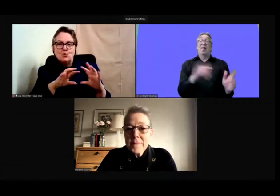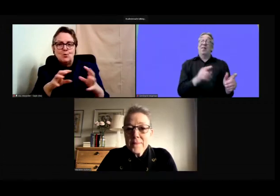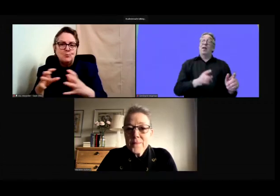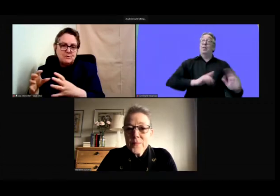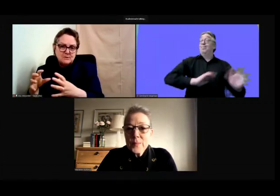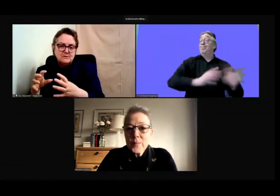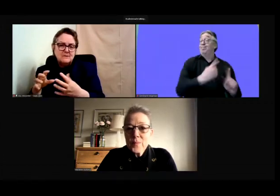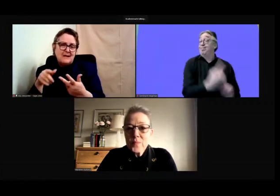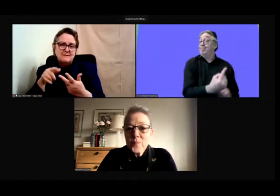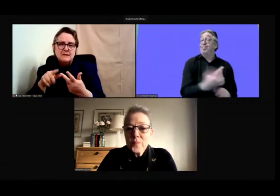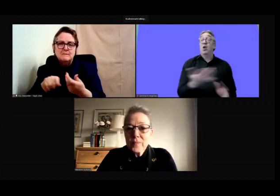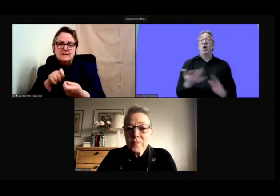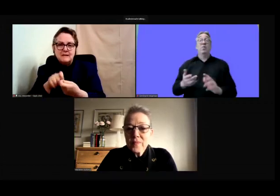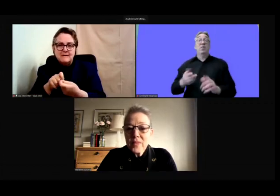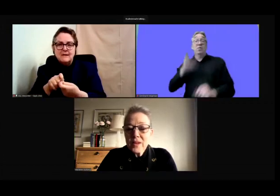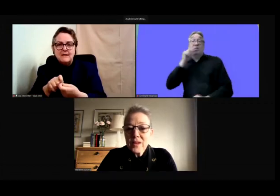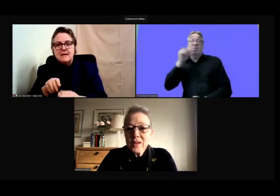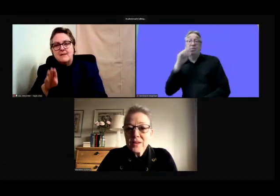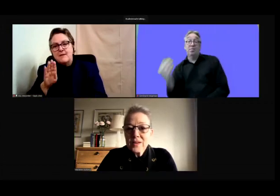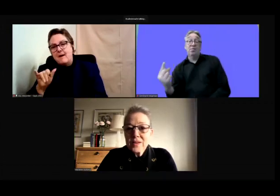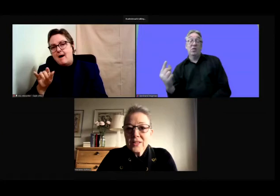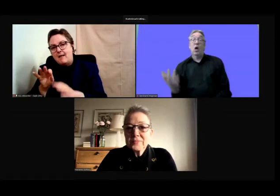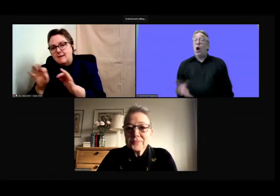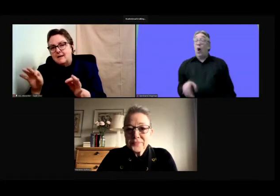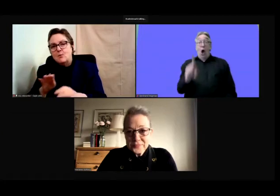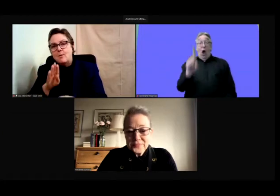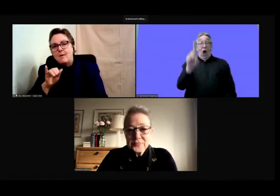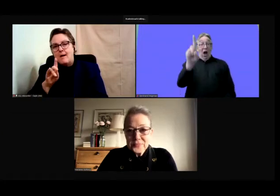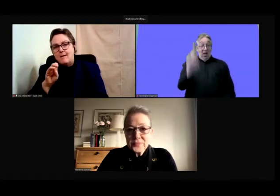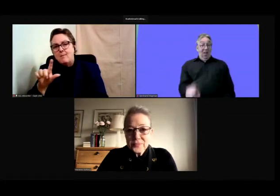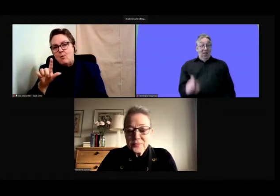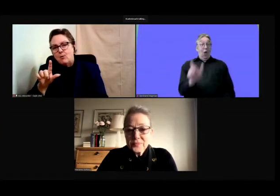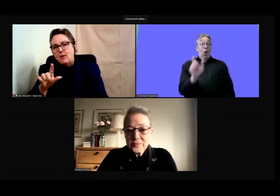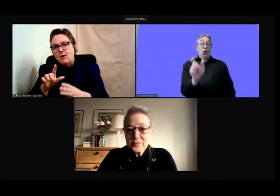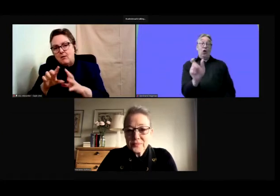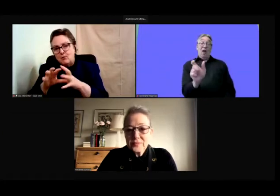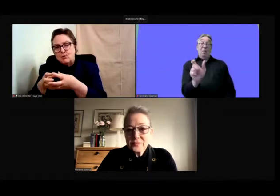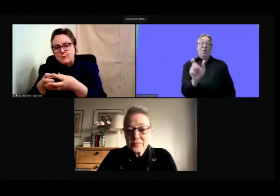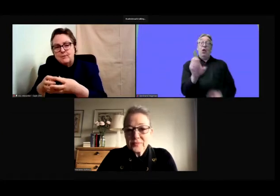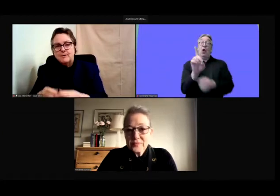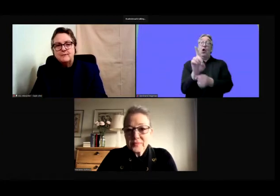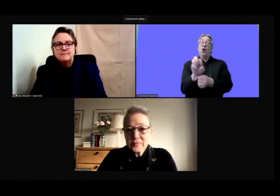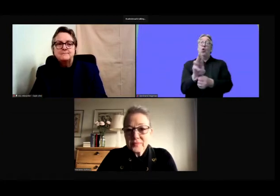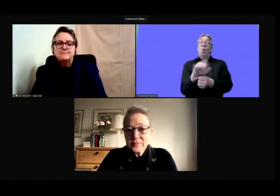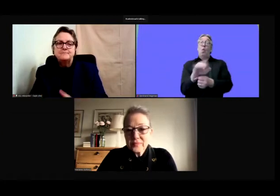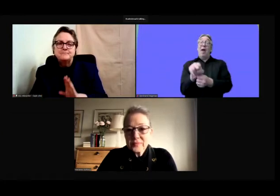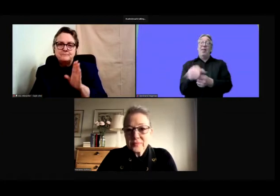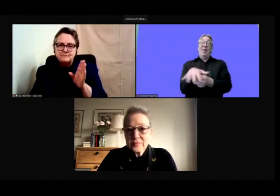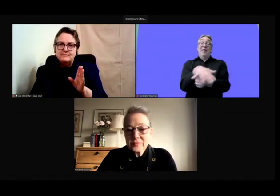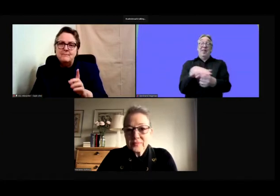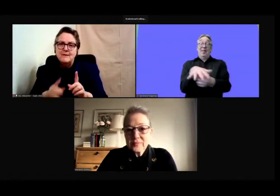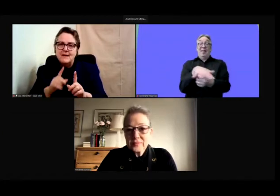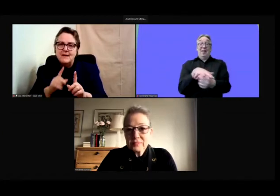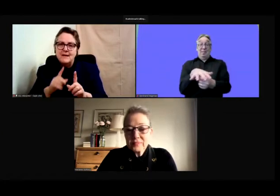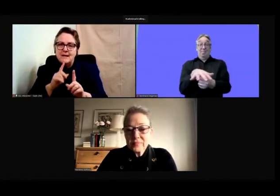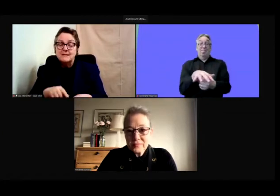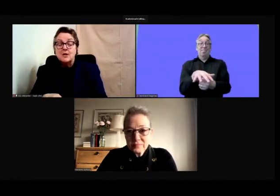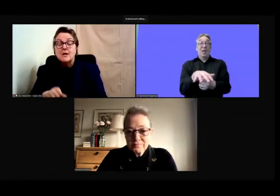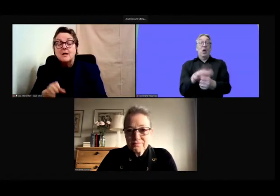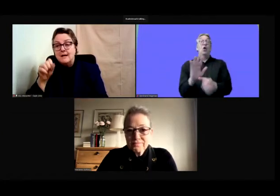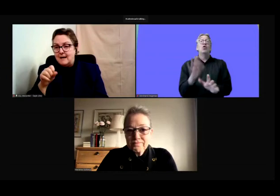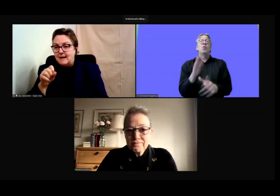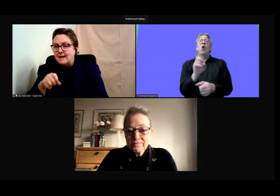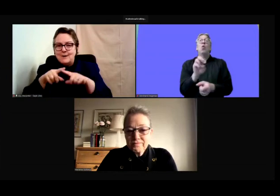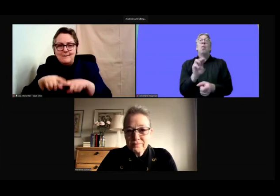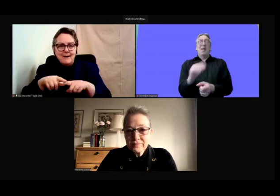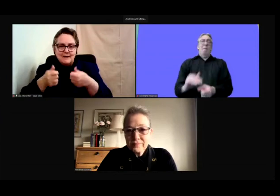Yeah, it certainly would depend on the domain. Is it something, where there is a modality difference again, or